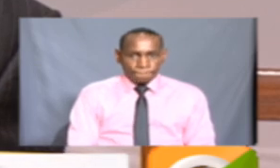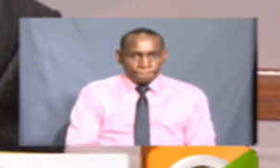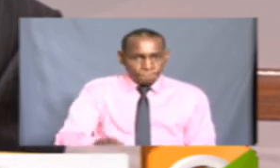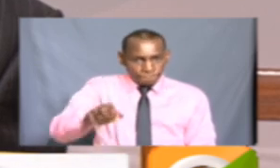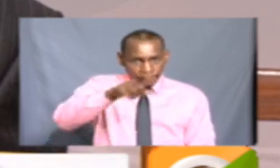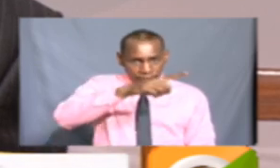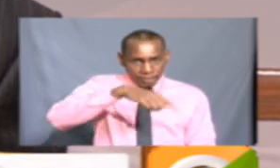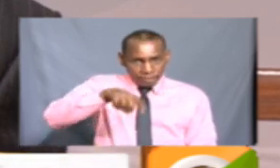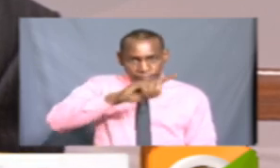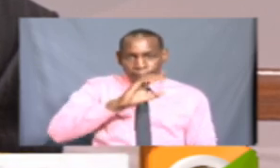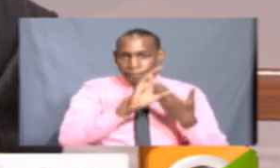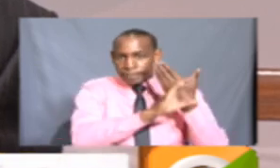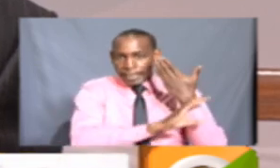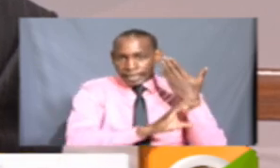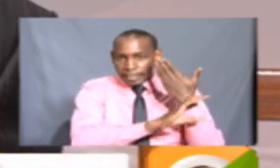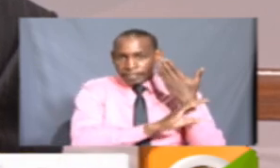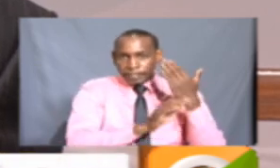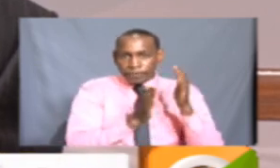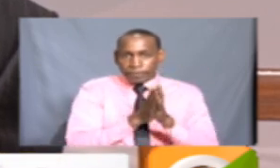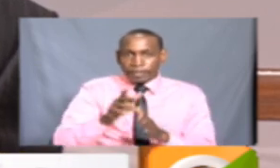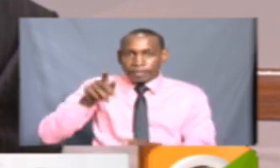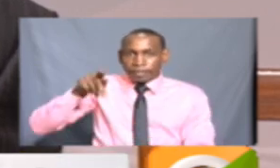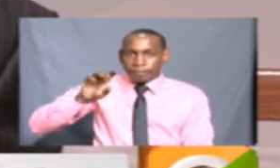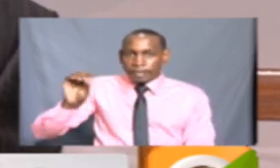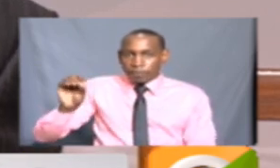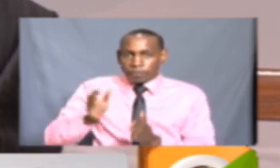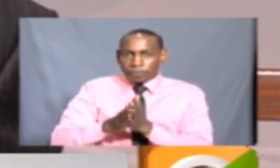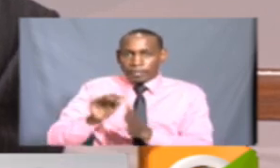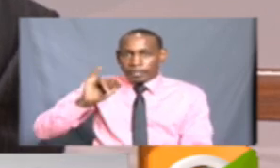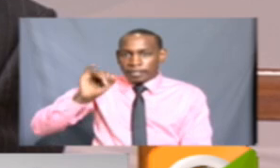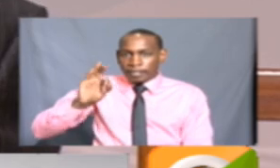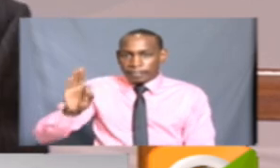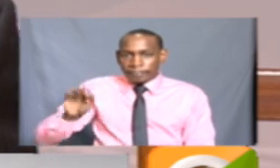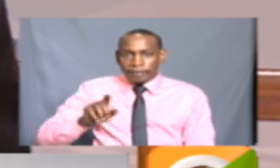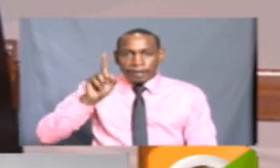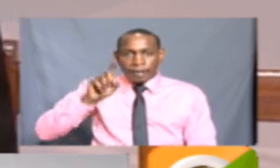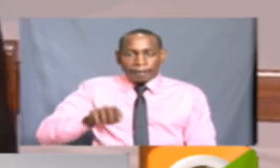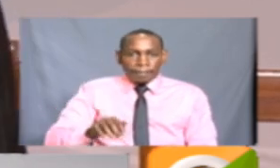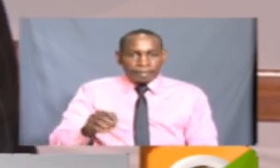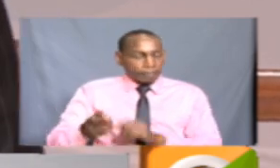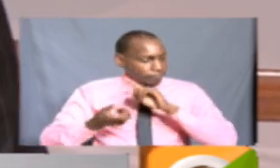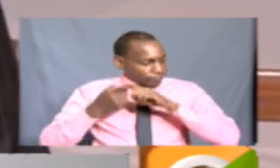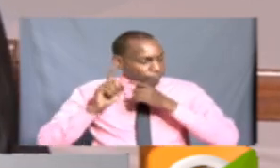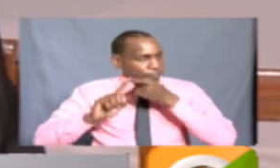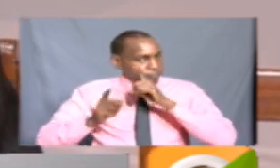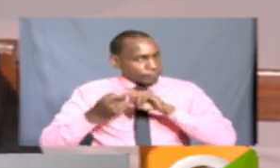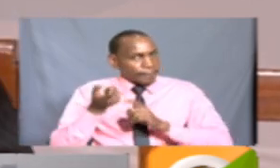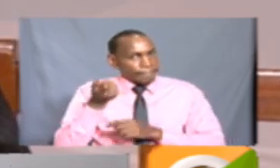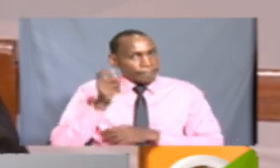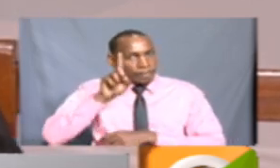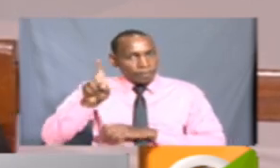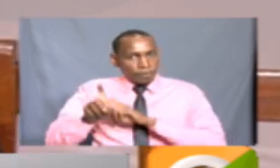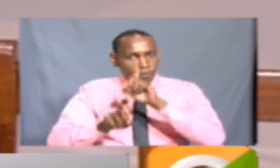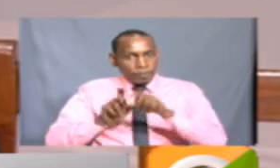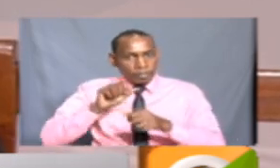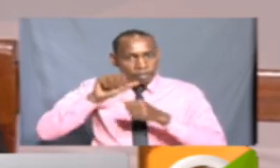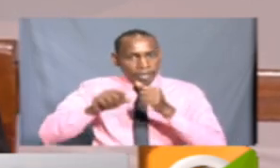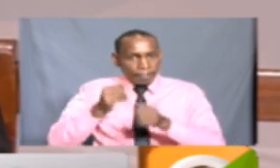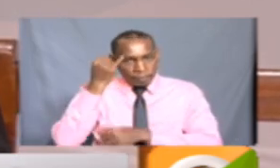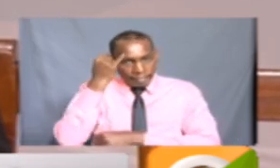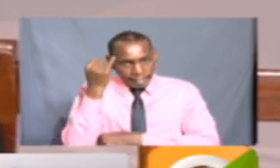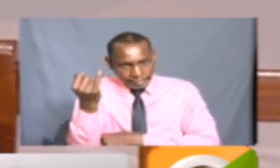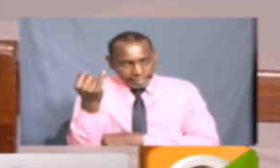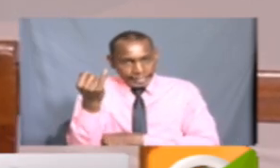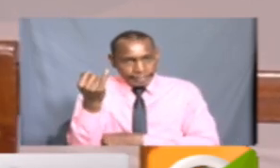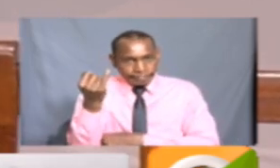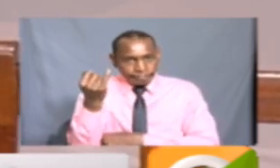country, Jeff, and PLO, we need to ask ourselves a few questions about this notion